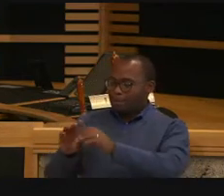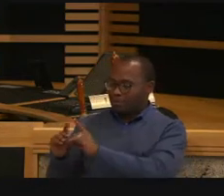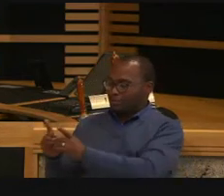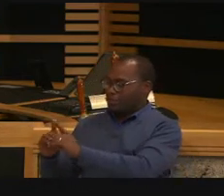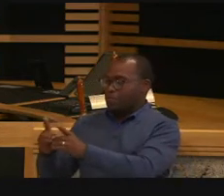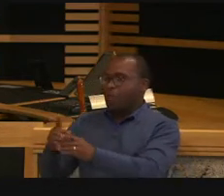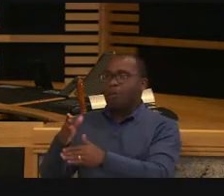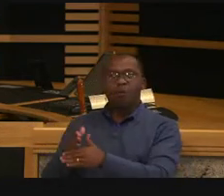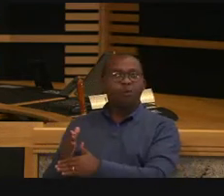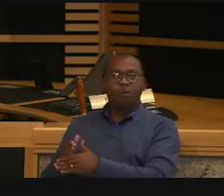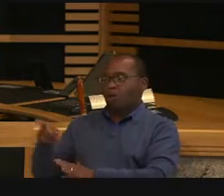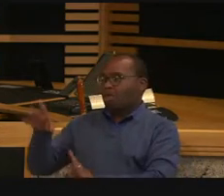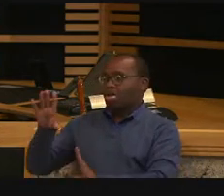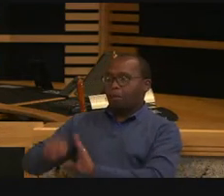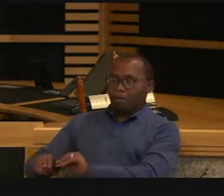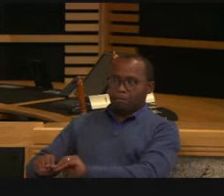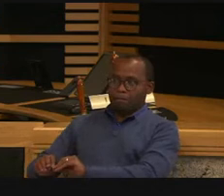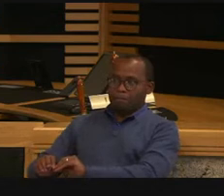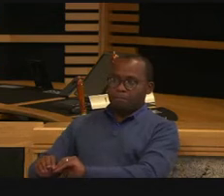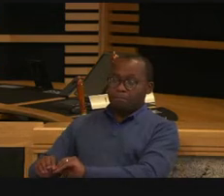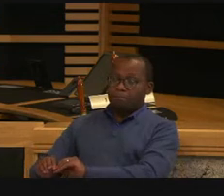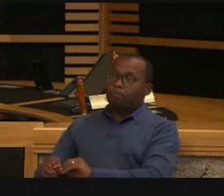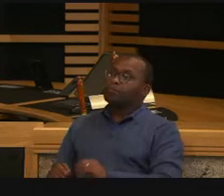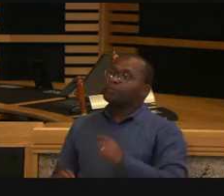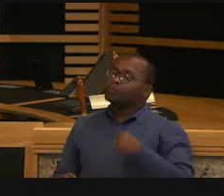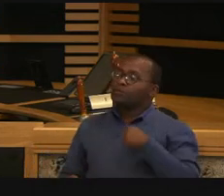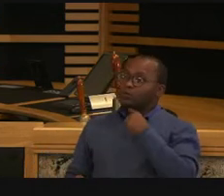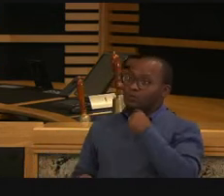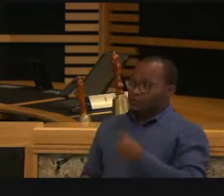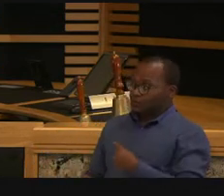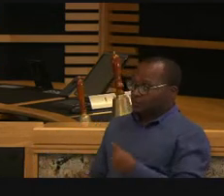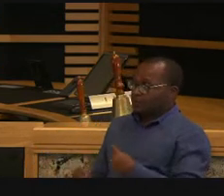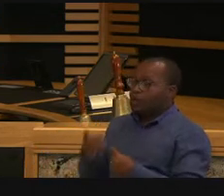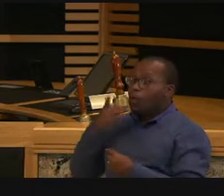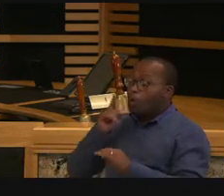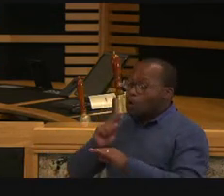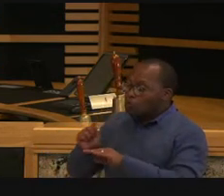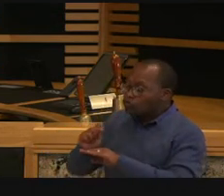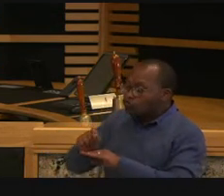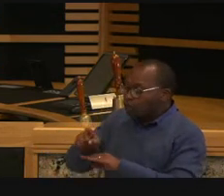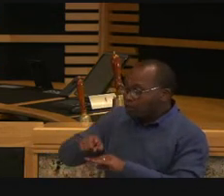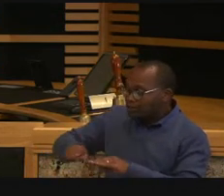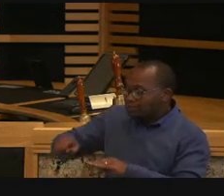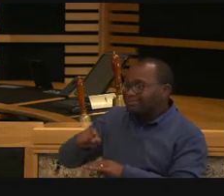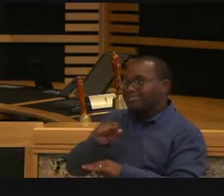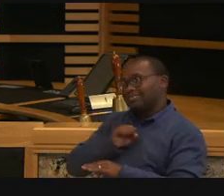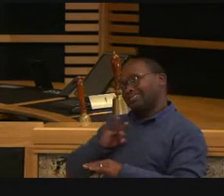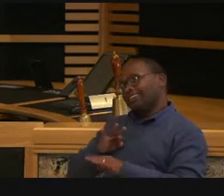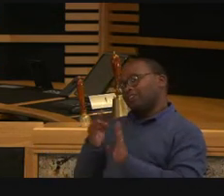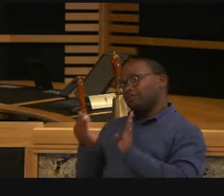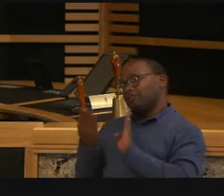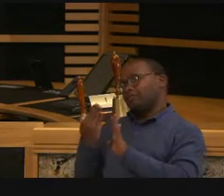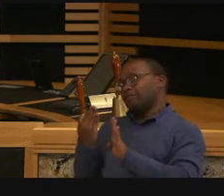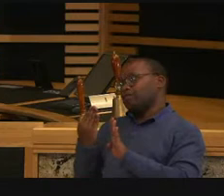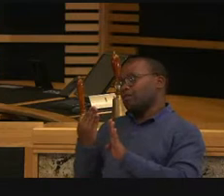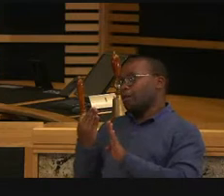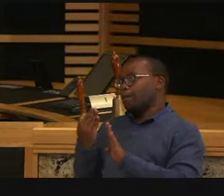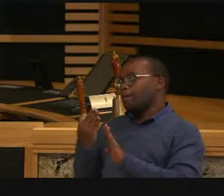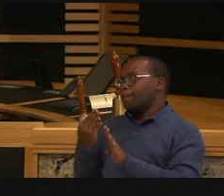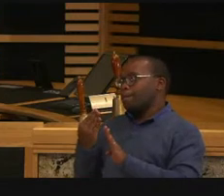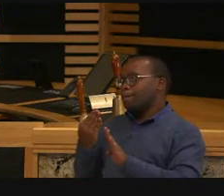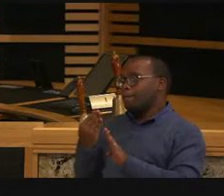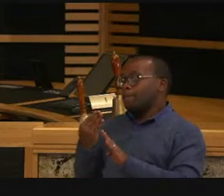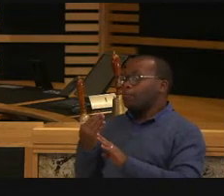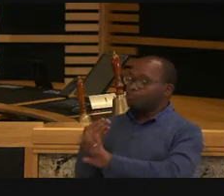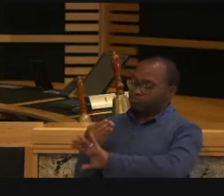are talking about is that the training of officers by the training and development units, road users being